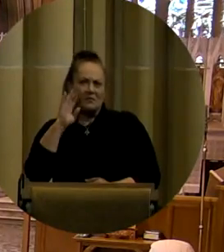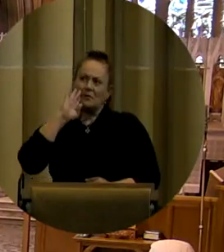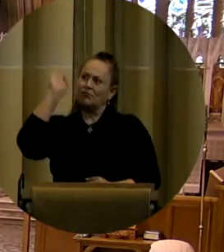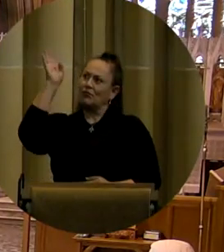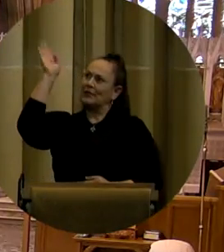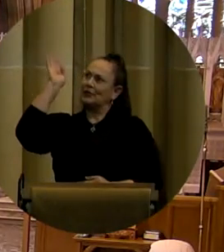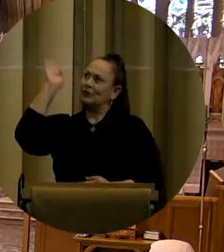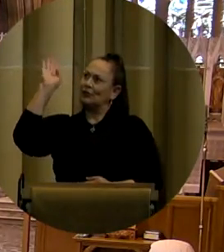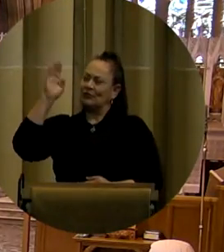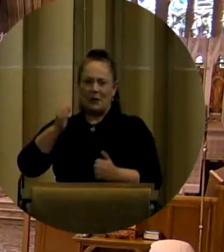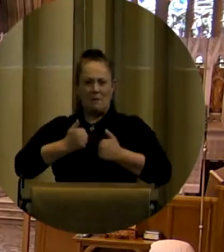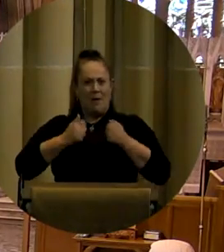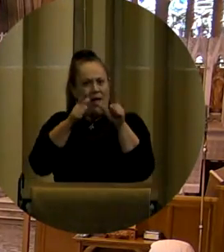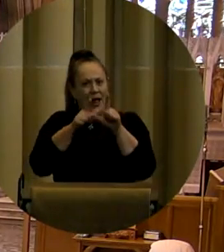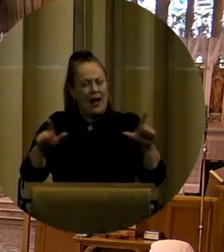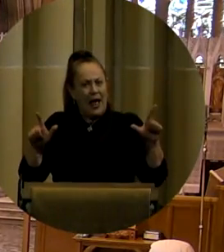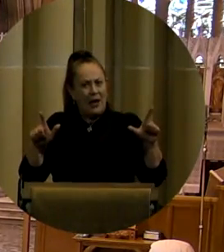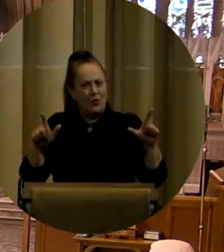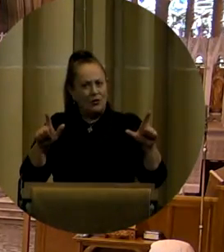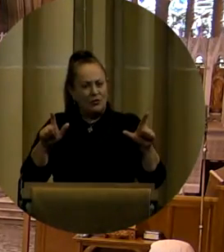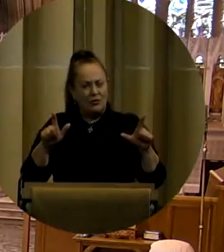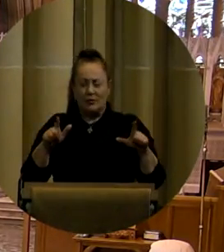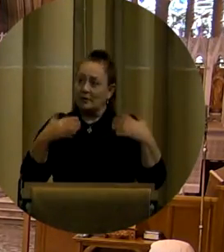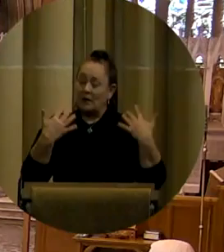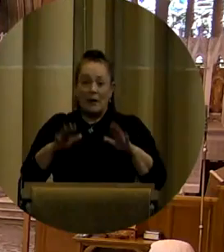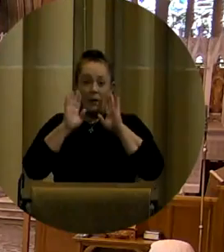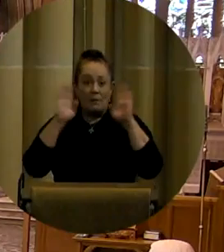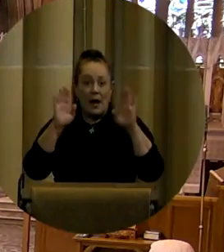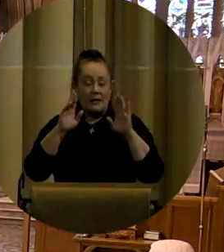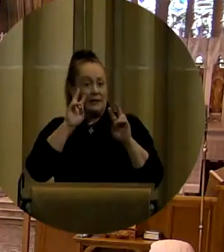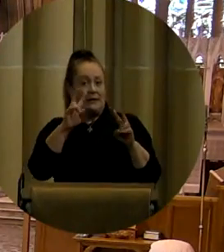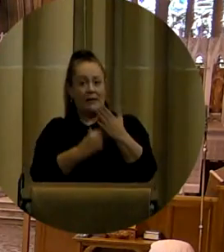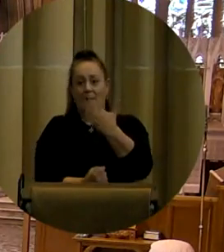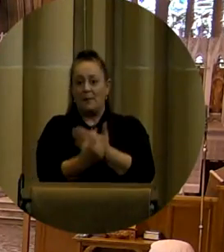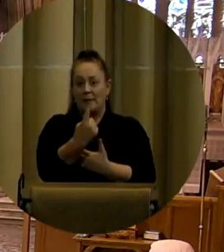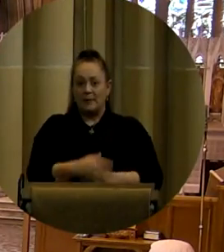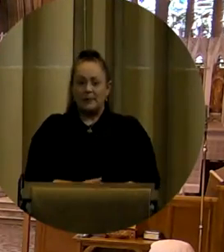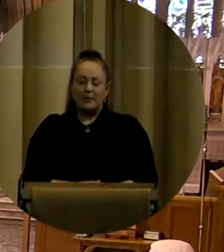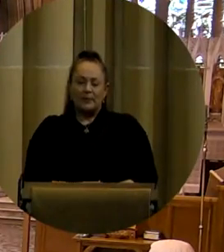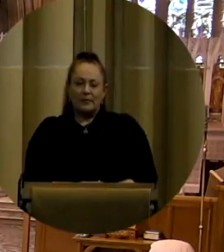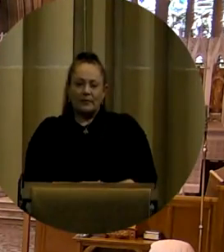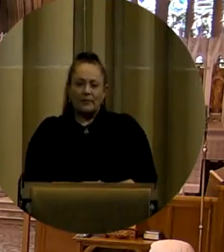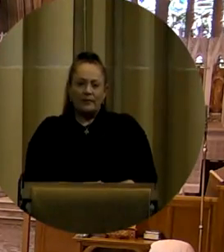preaching in our own language about the marvels of God.